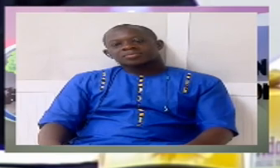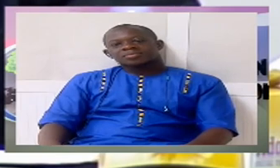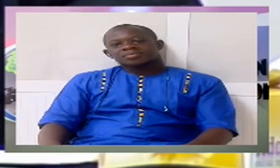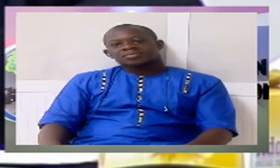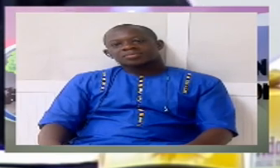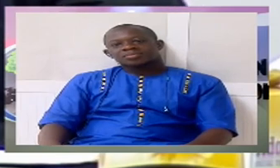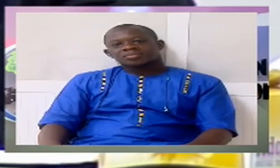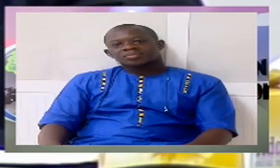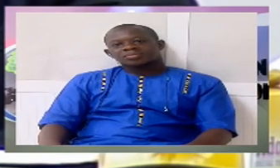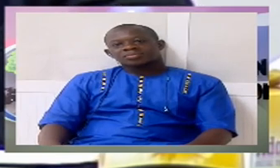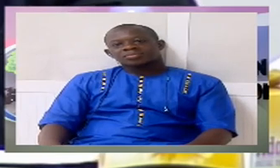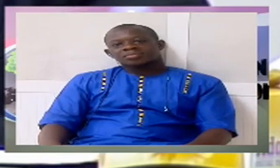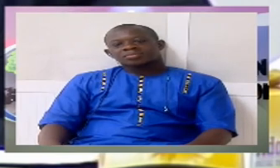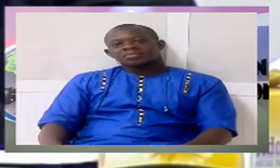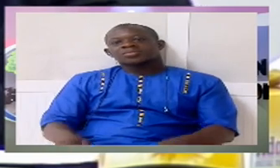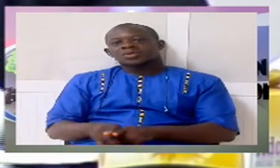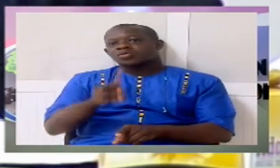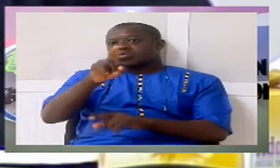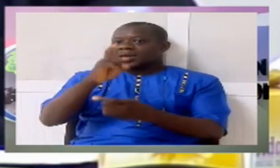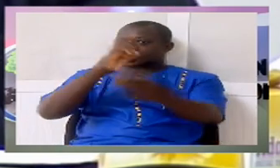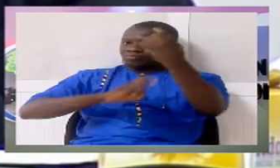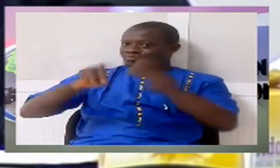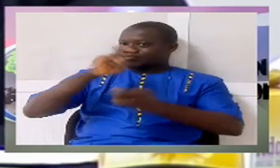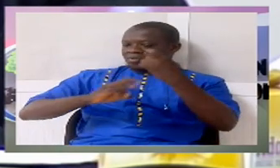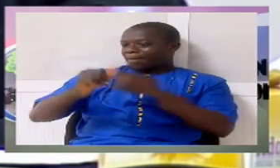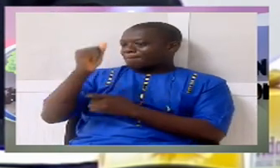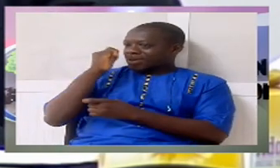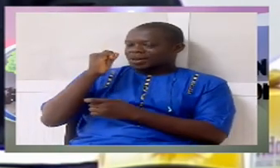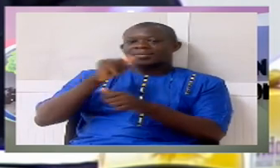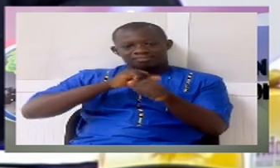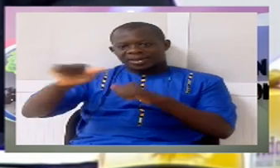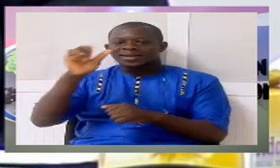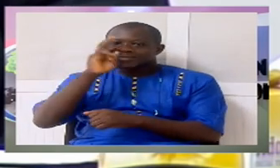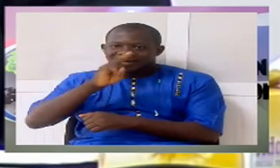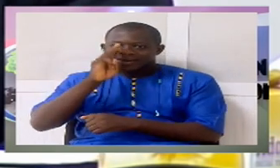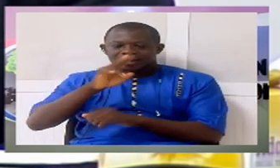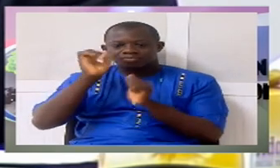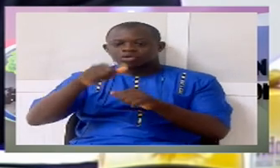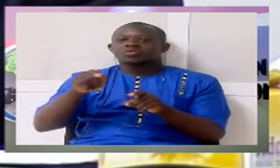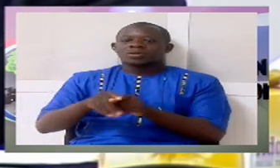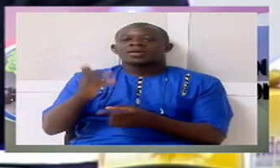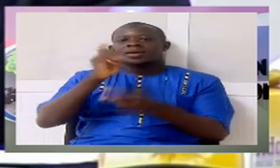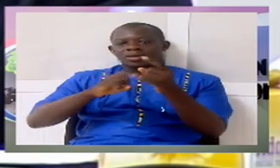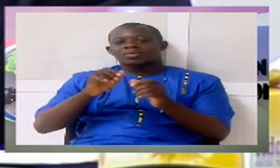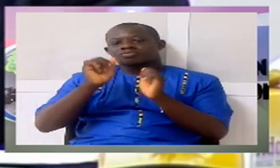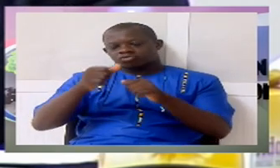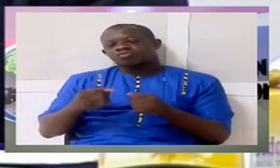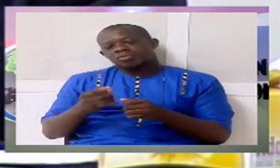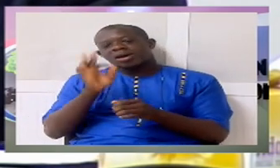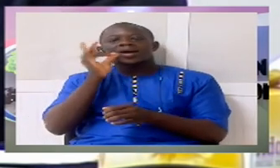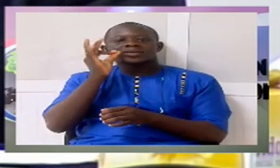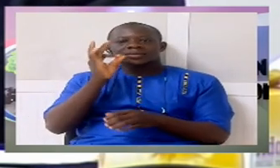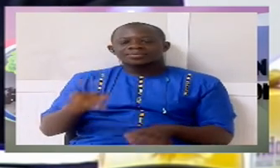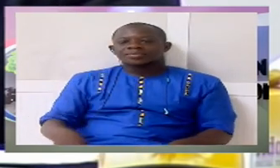You have going back to inside your hole again. Well, let's try and see whether you will come out. Okay. You